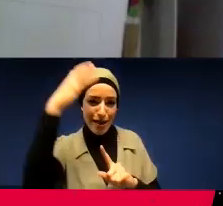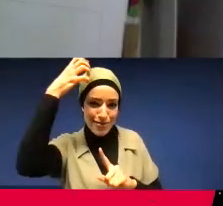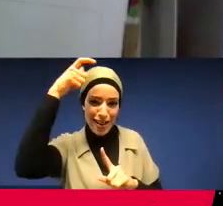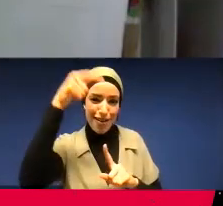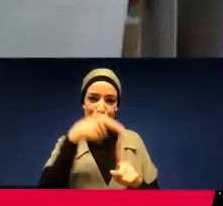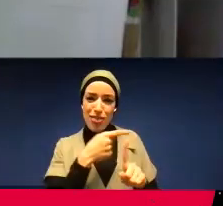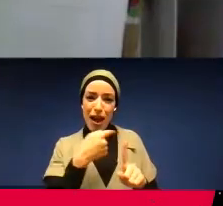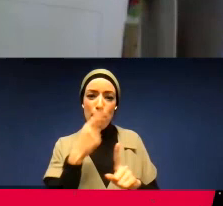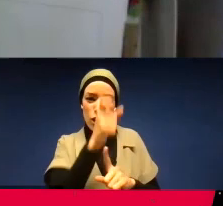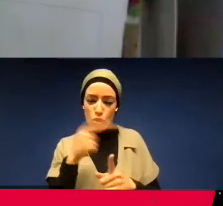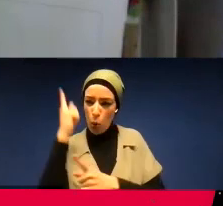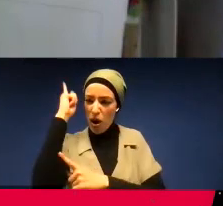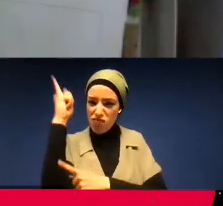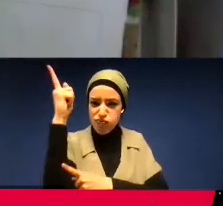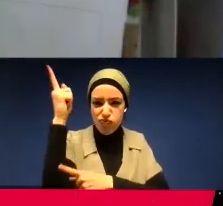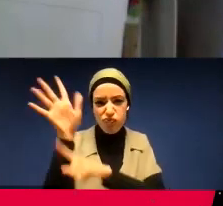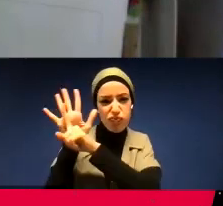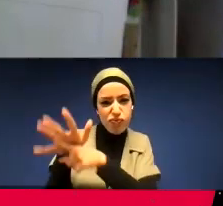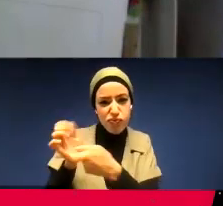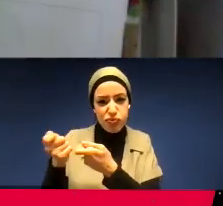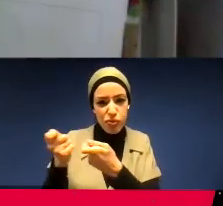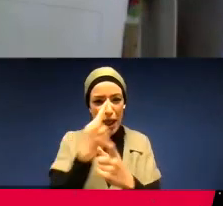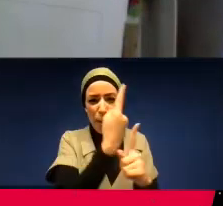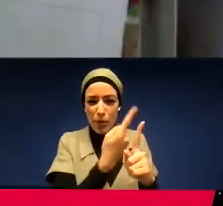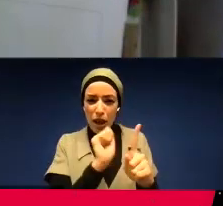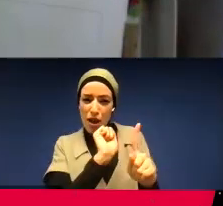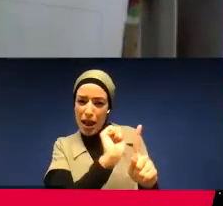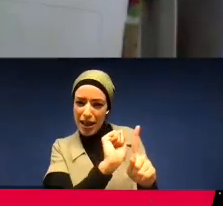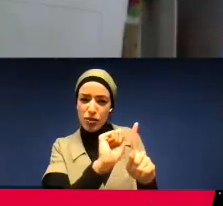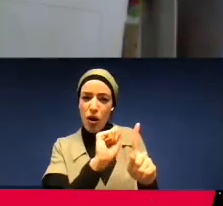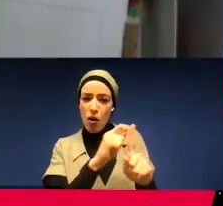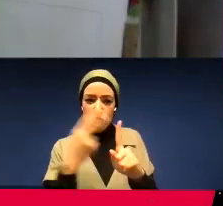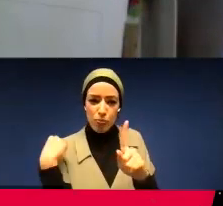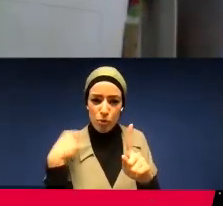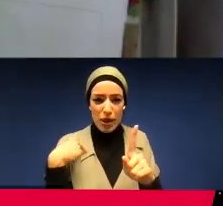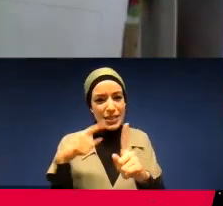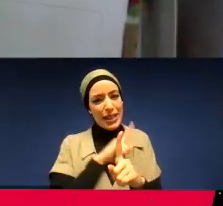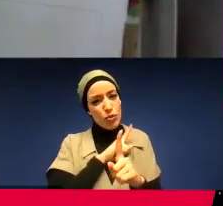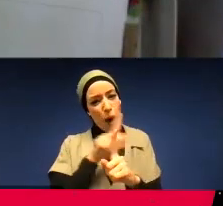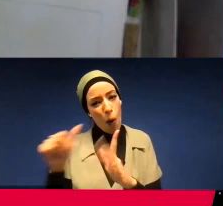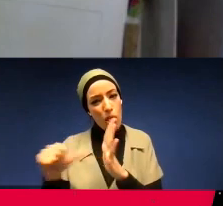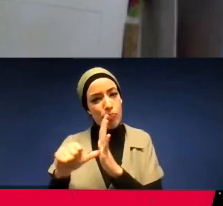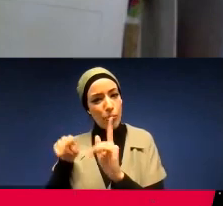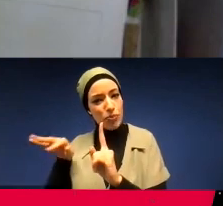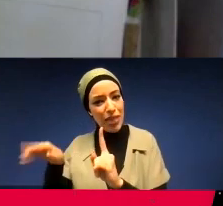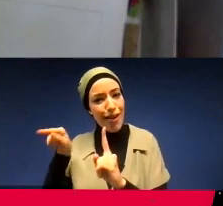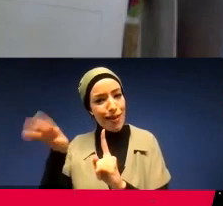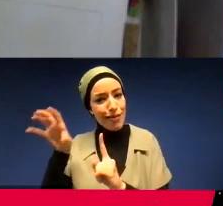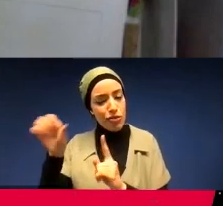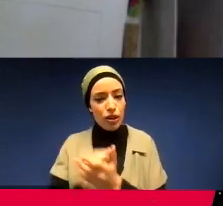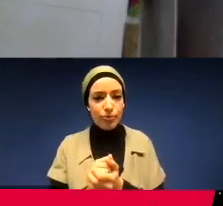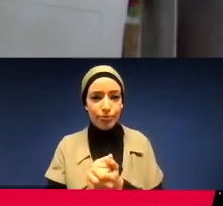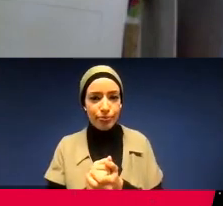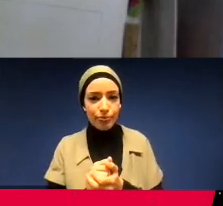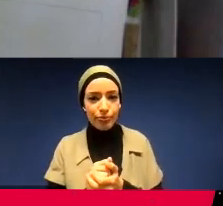all these problems in the country. That moment, unfortunately, well, the police just stopped me. It was a